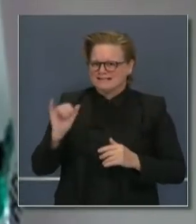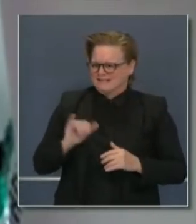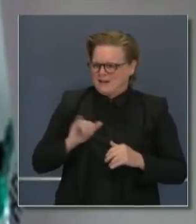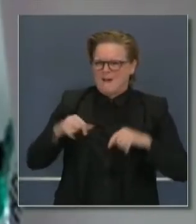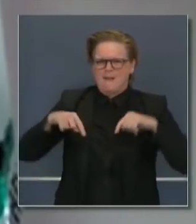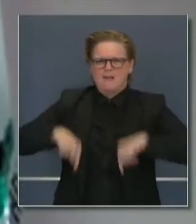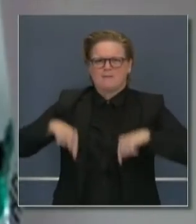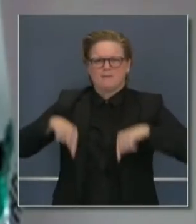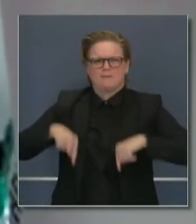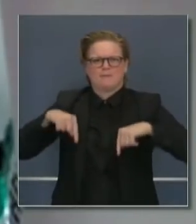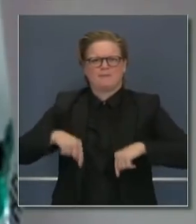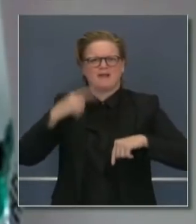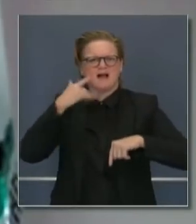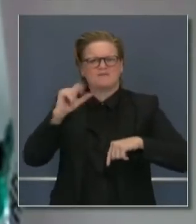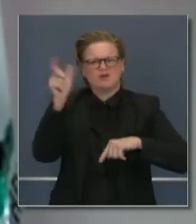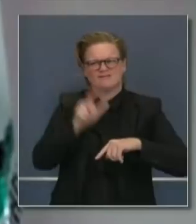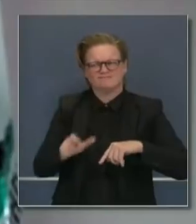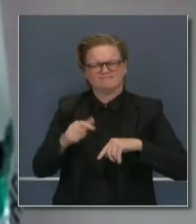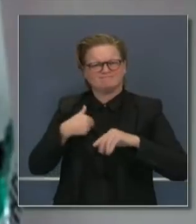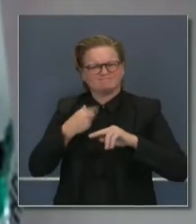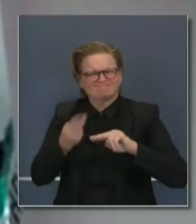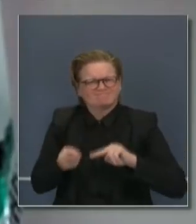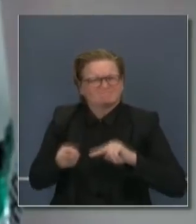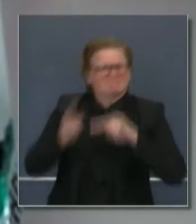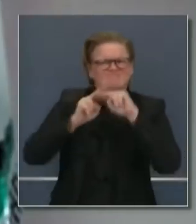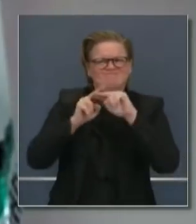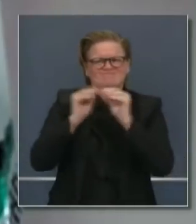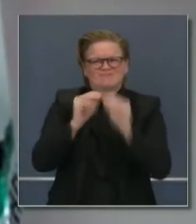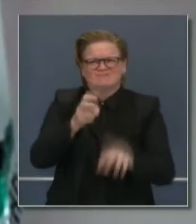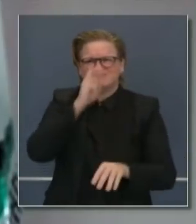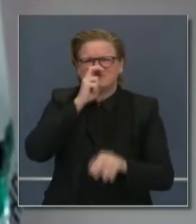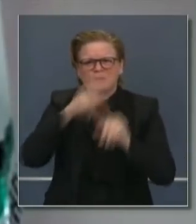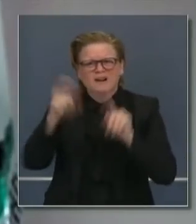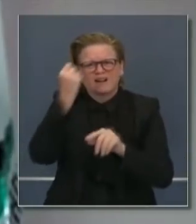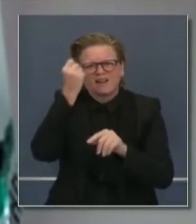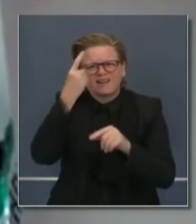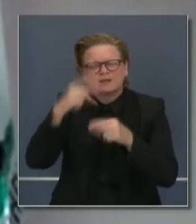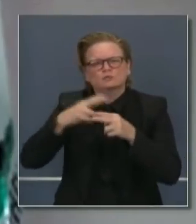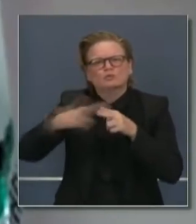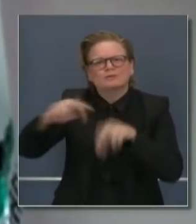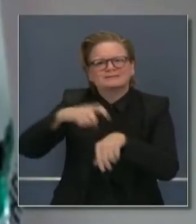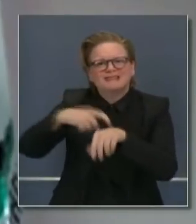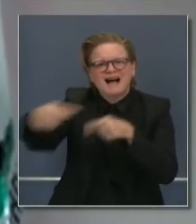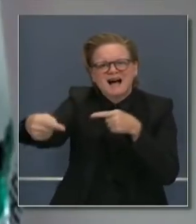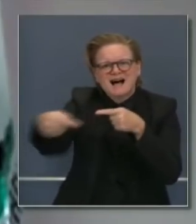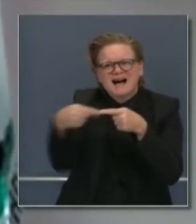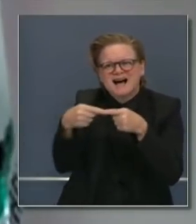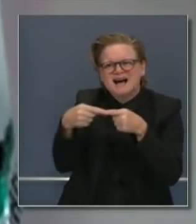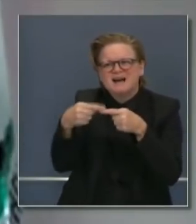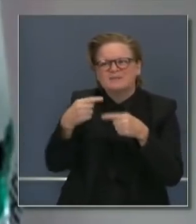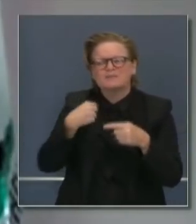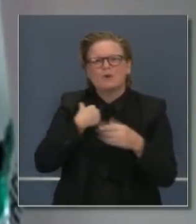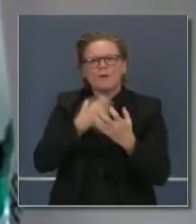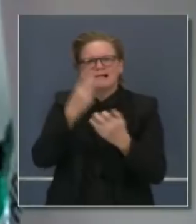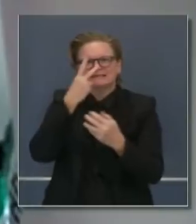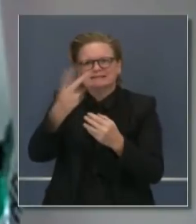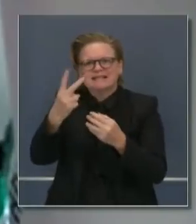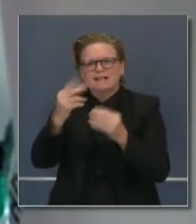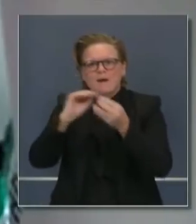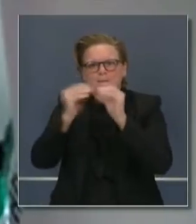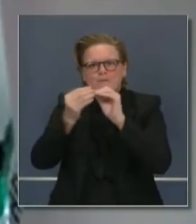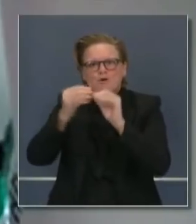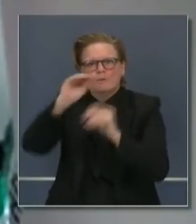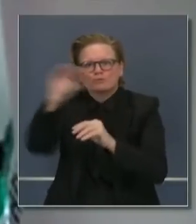reducing transmission by 30, 35%, sometimes even more in the most heavily